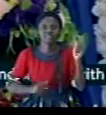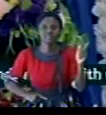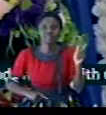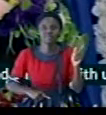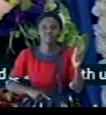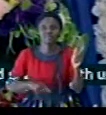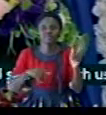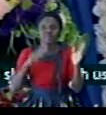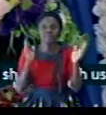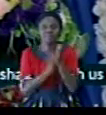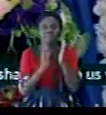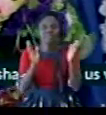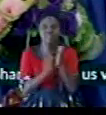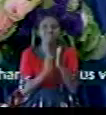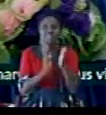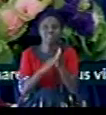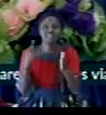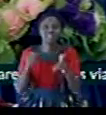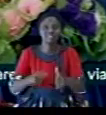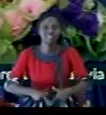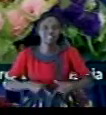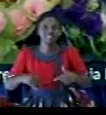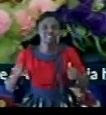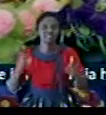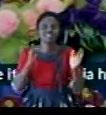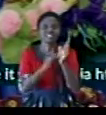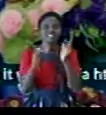Praise the living Jesus.